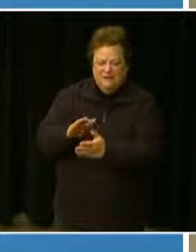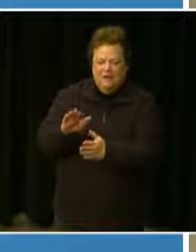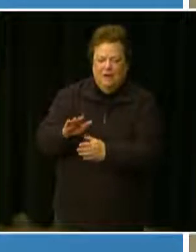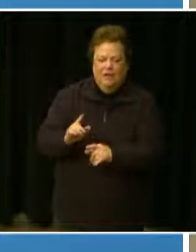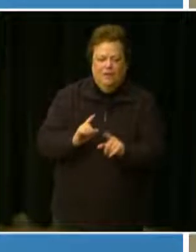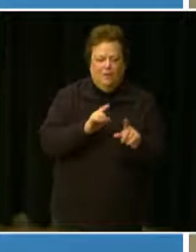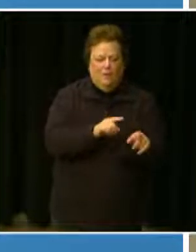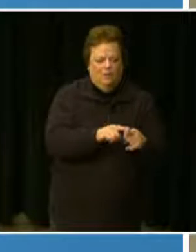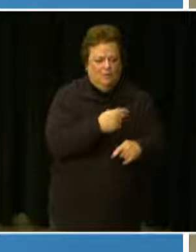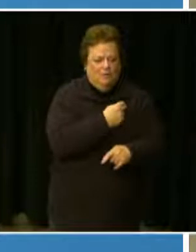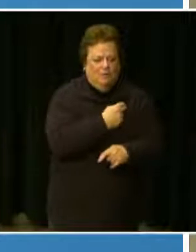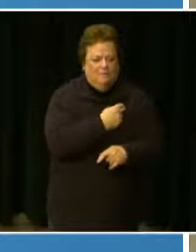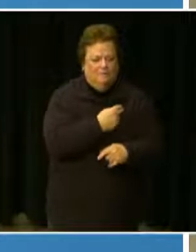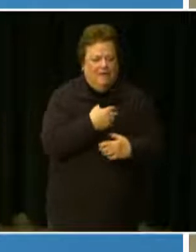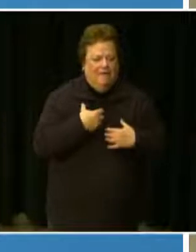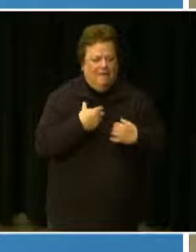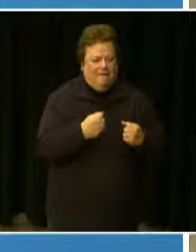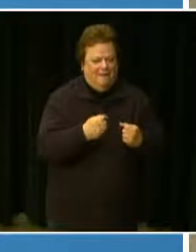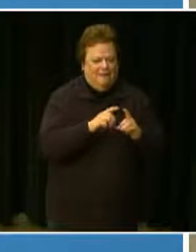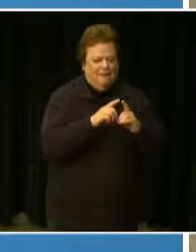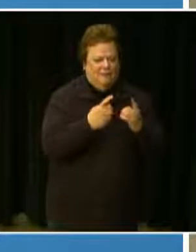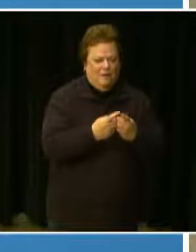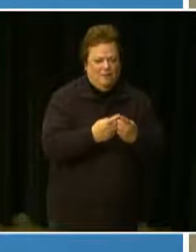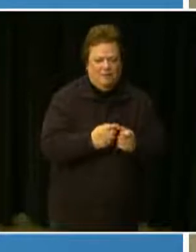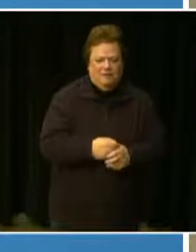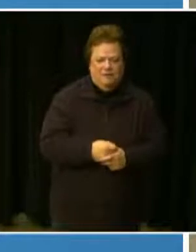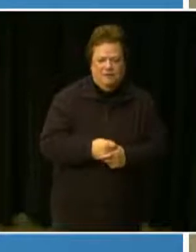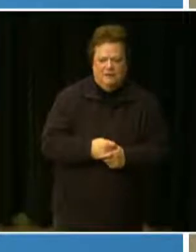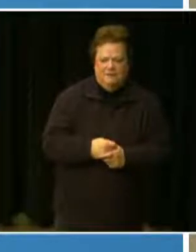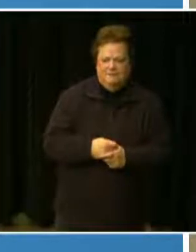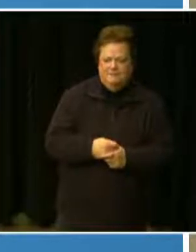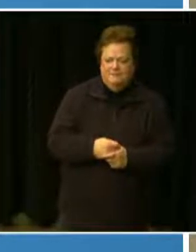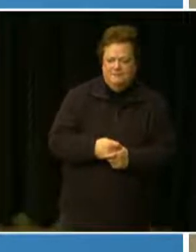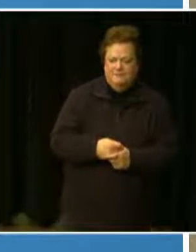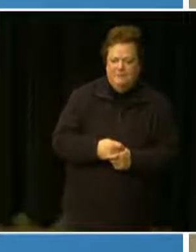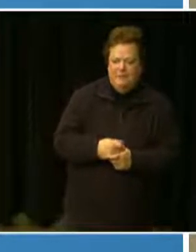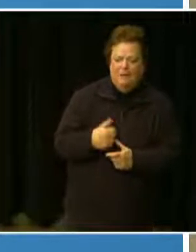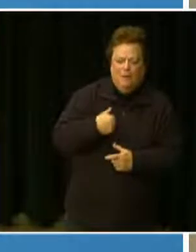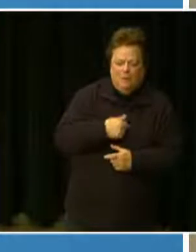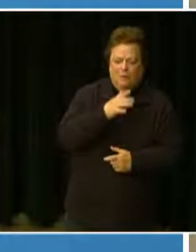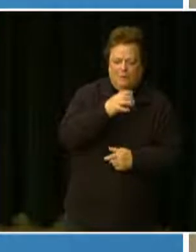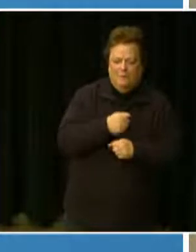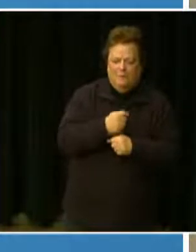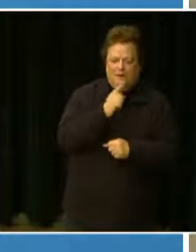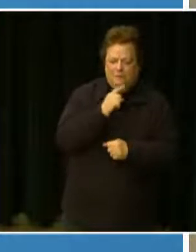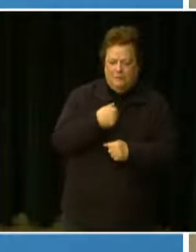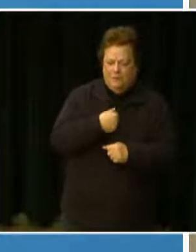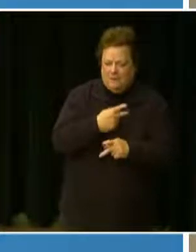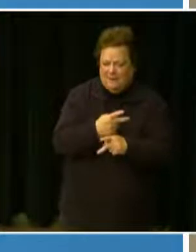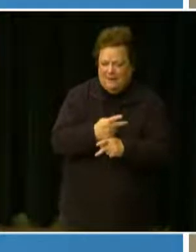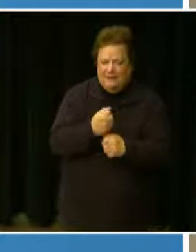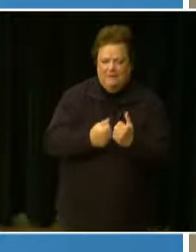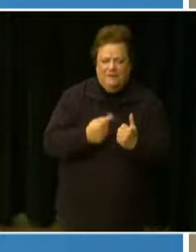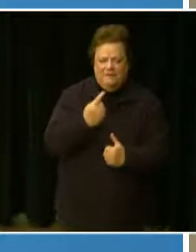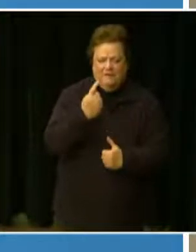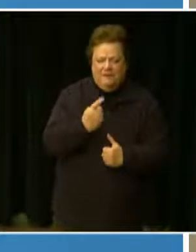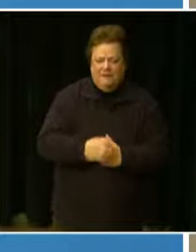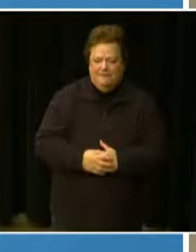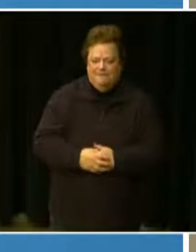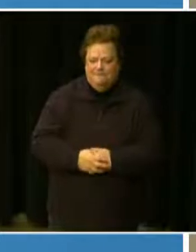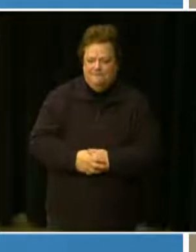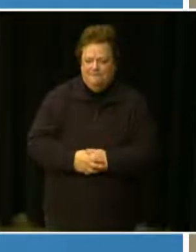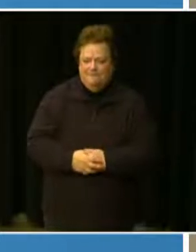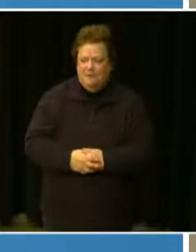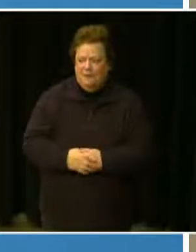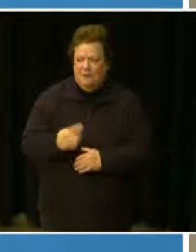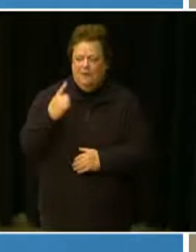plenty. So there shouldn't be a problem for anybody that comes in, Matt, if that's what you're asking. We'll make sure we take care of them. Okay.